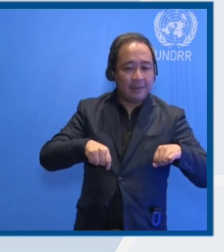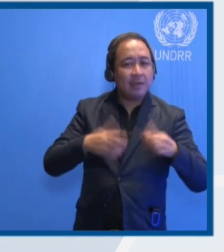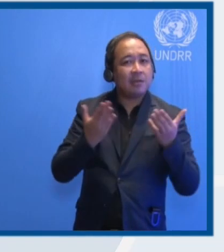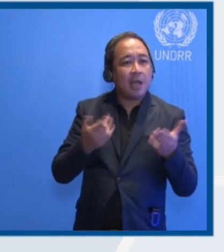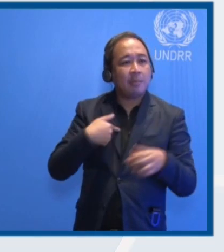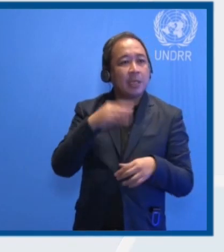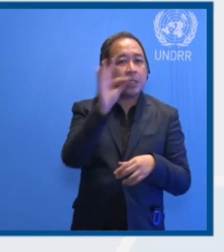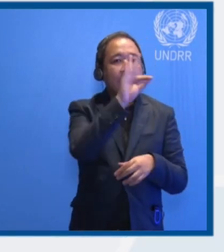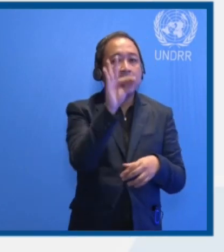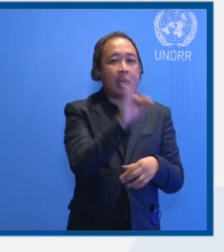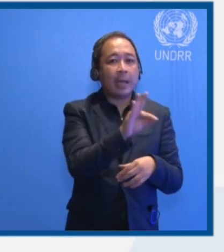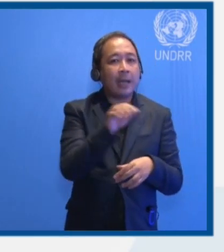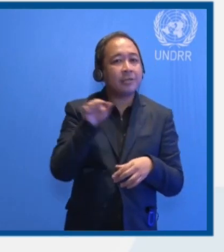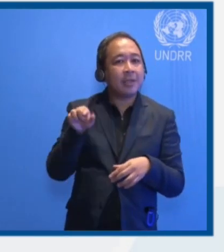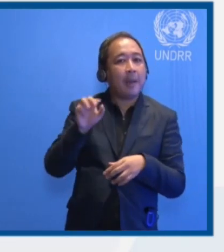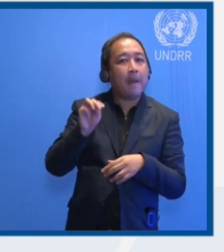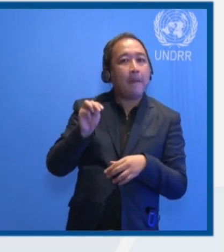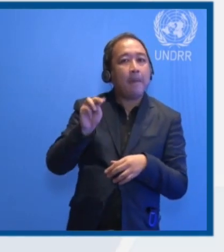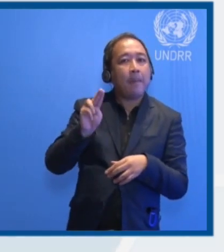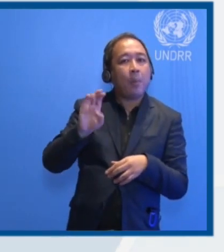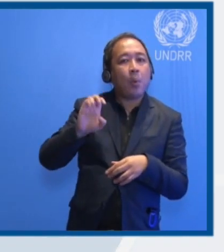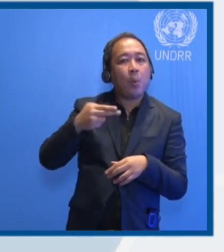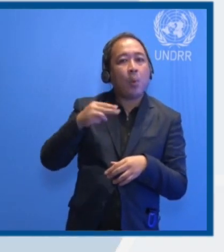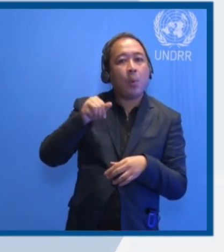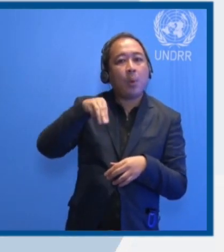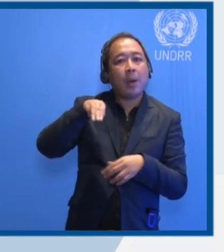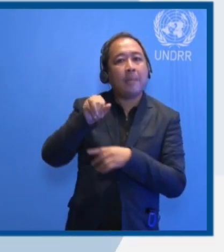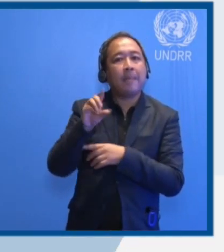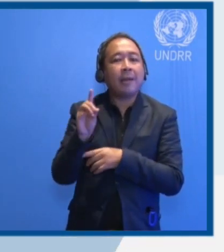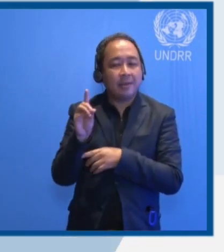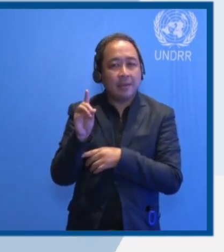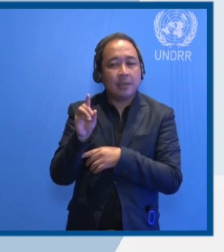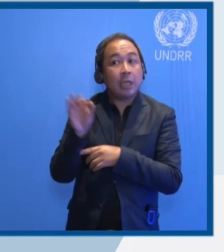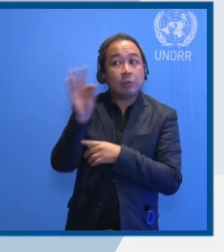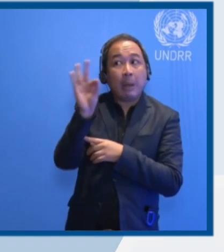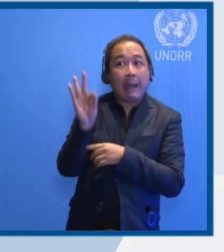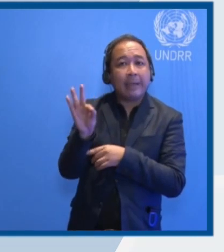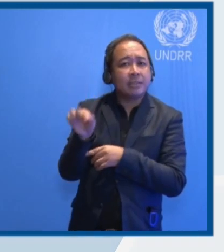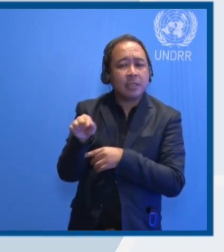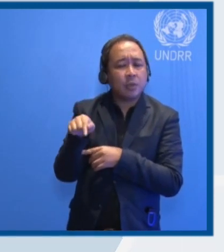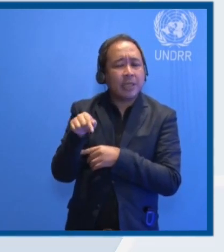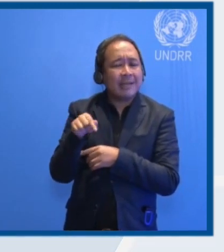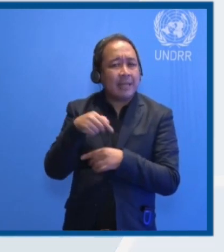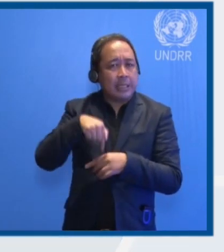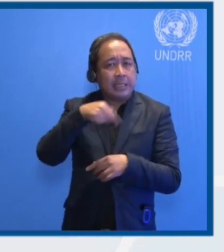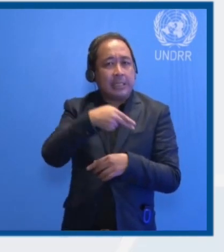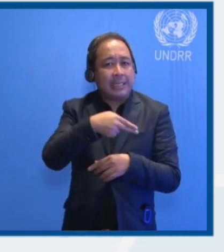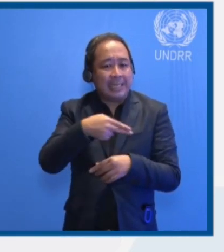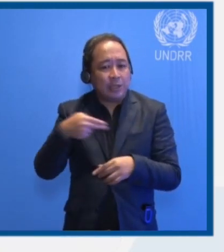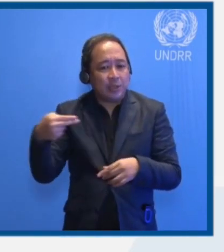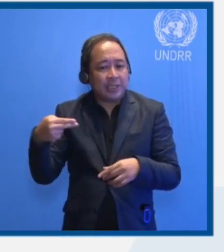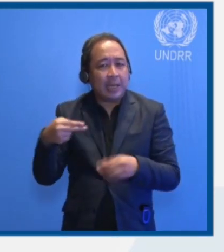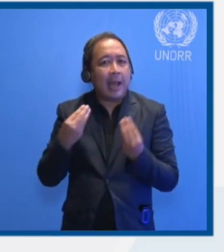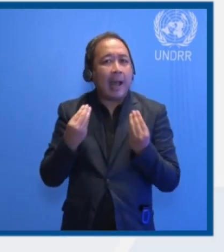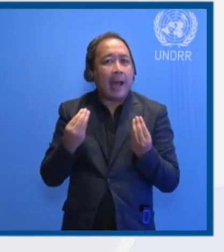Mr. Saparis, from your perspective in Indonesia, what is needed to further integrate nature-based solutions to disaster risk reduction